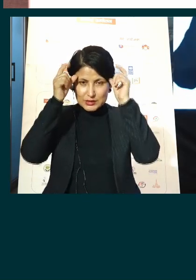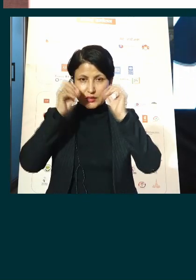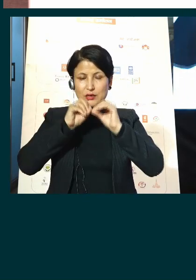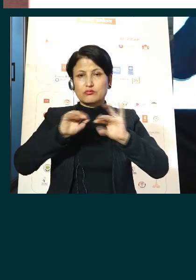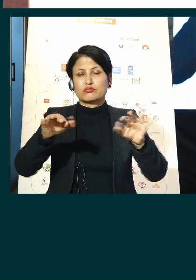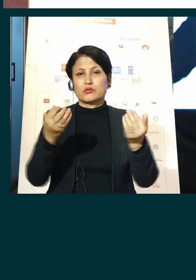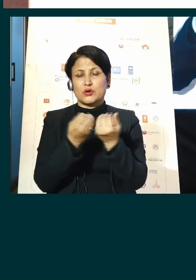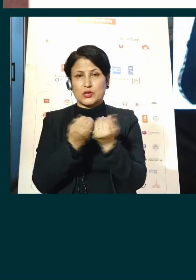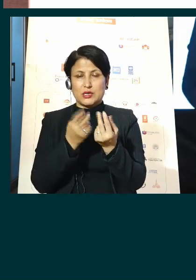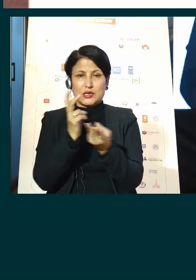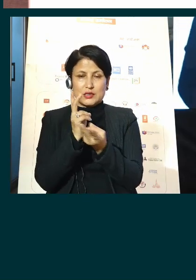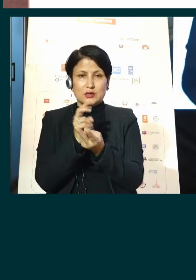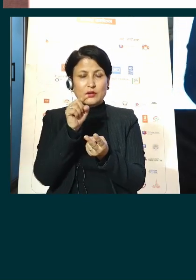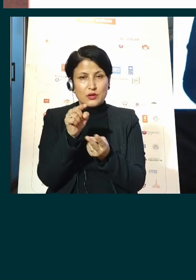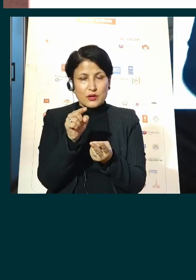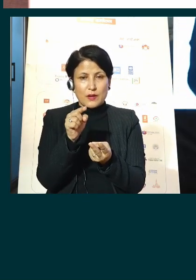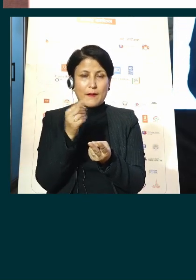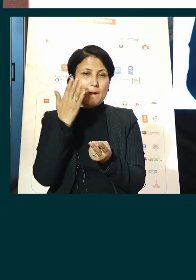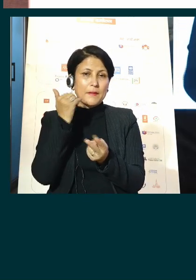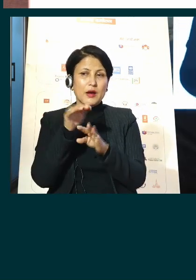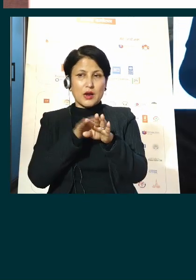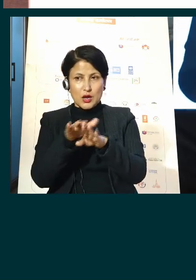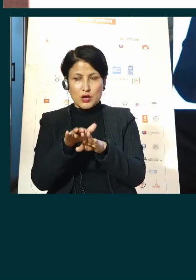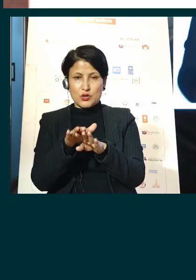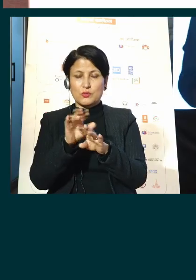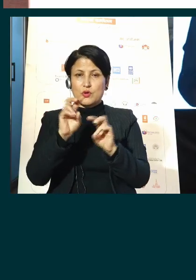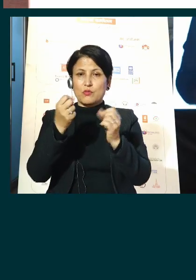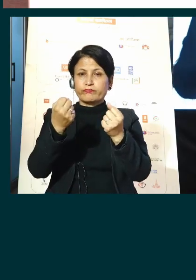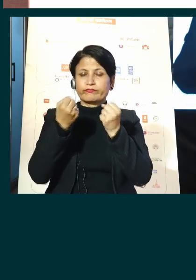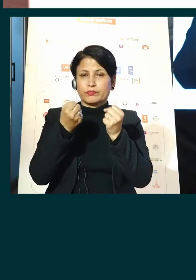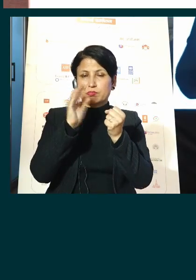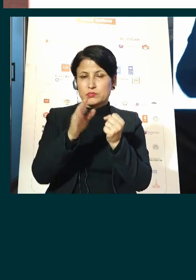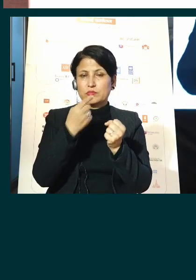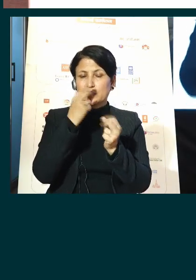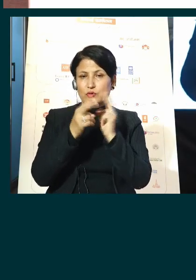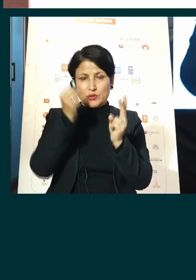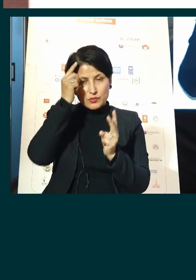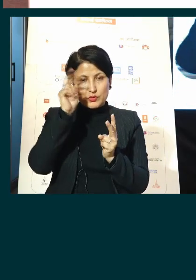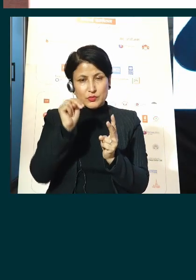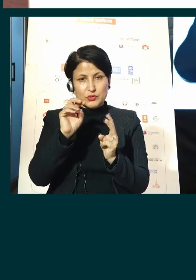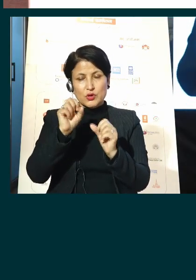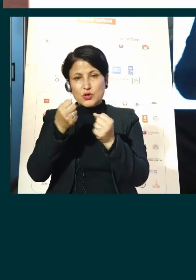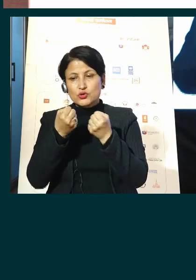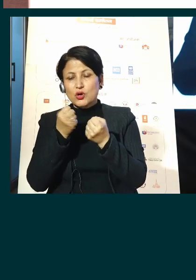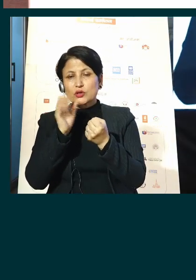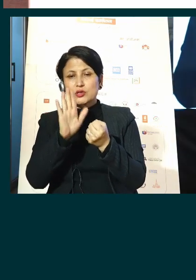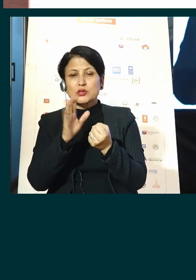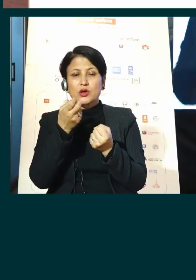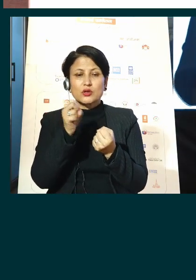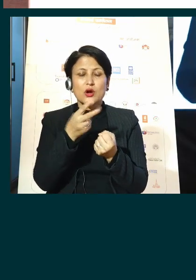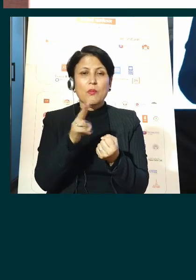been talking about this as well, is that women do hold power. And so how can we meet them where they are and elevate that power?